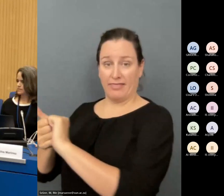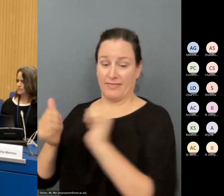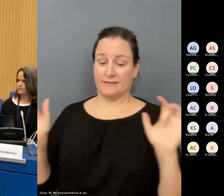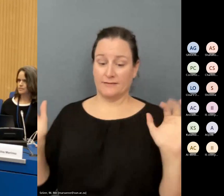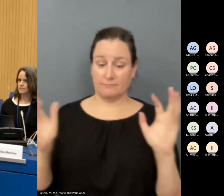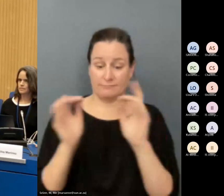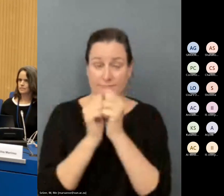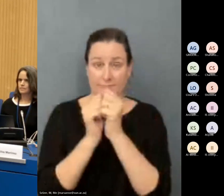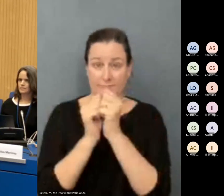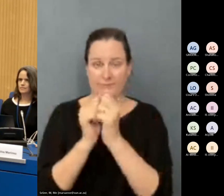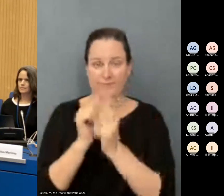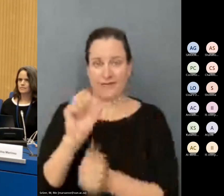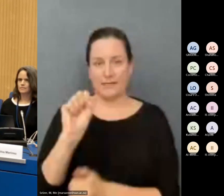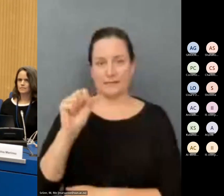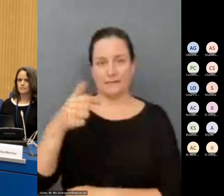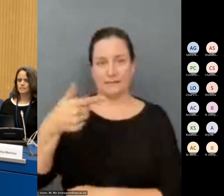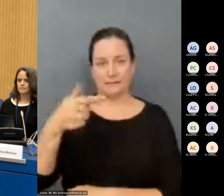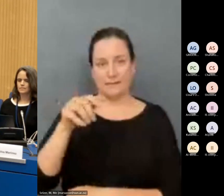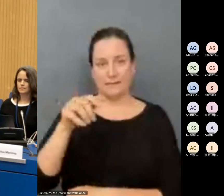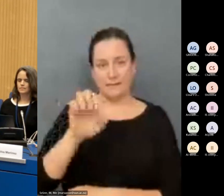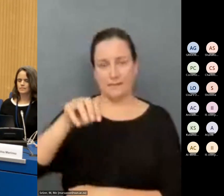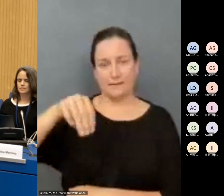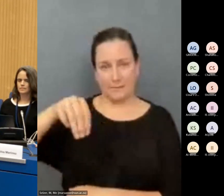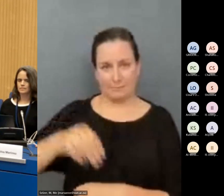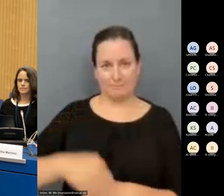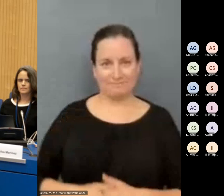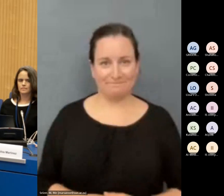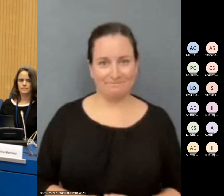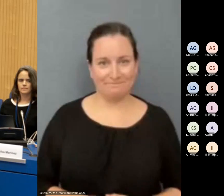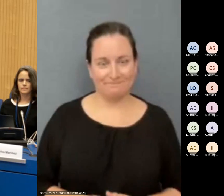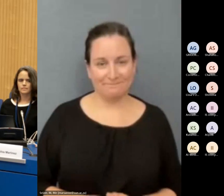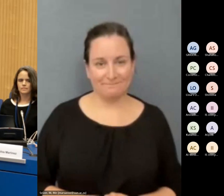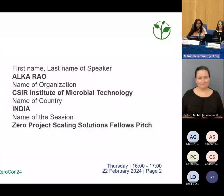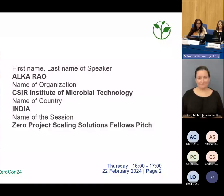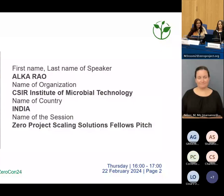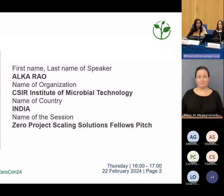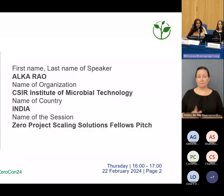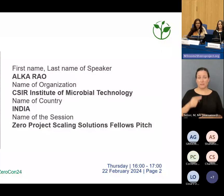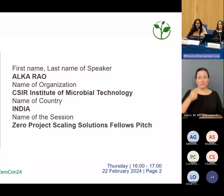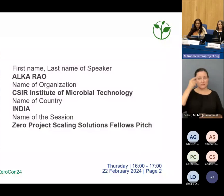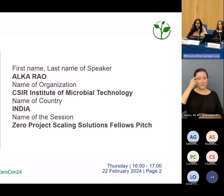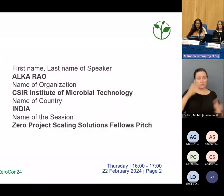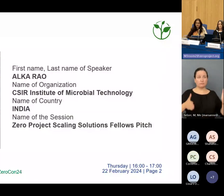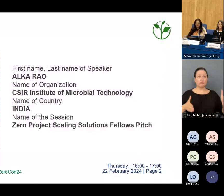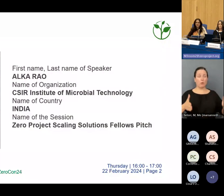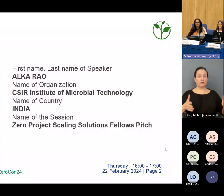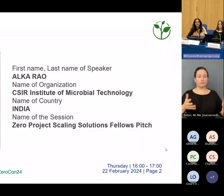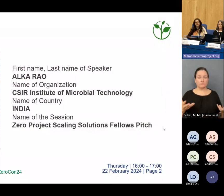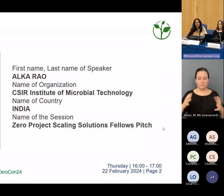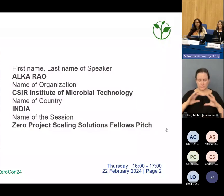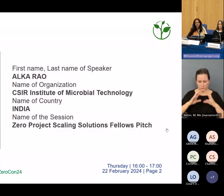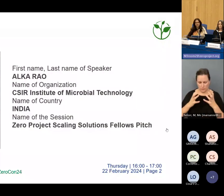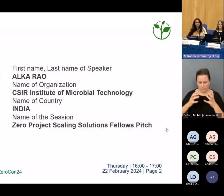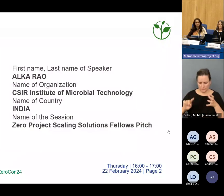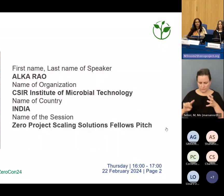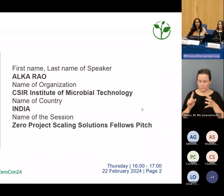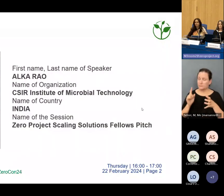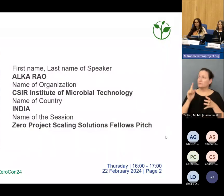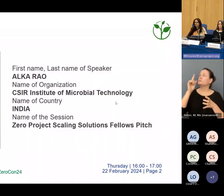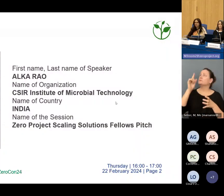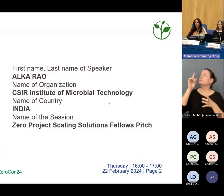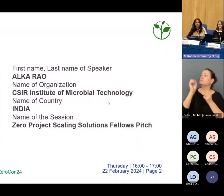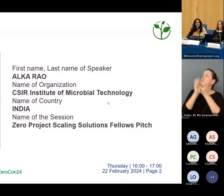But I request you to forget about robots, rockets, and spacecrafts